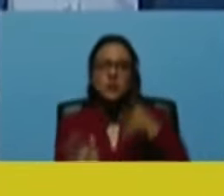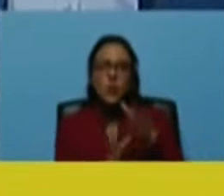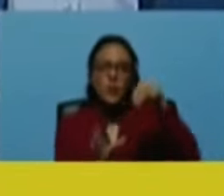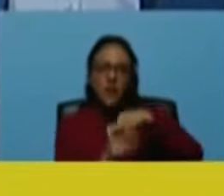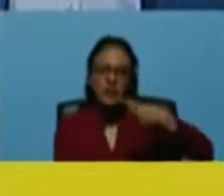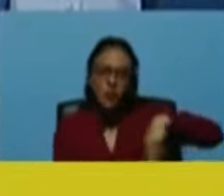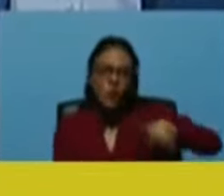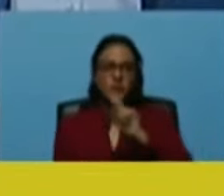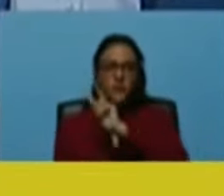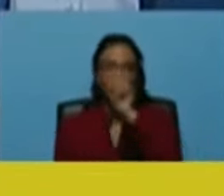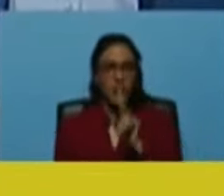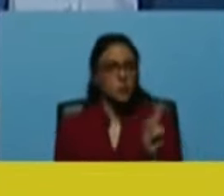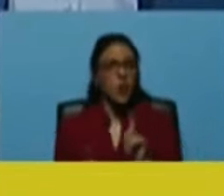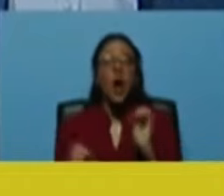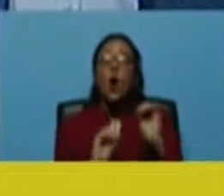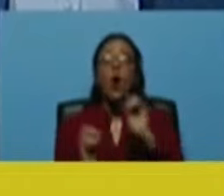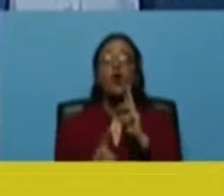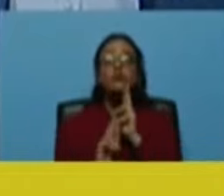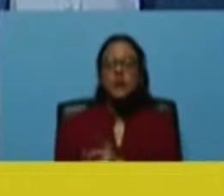anything